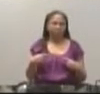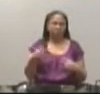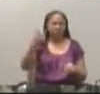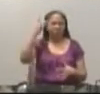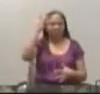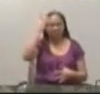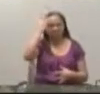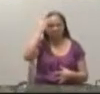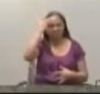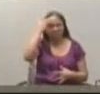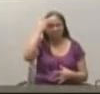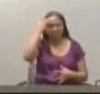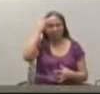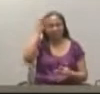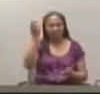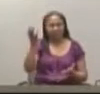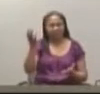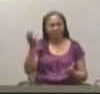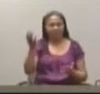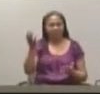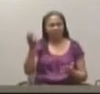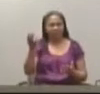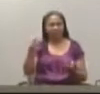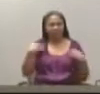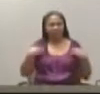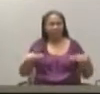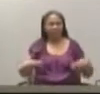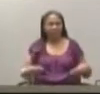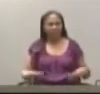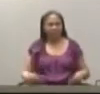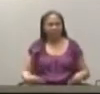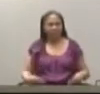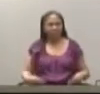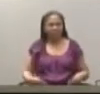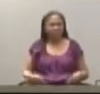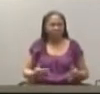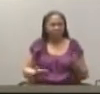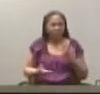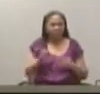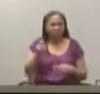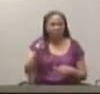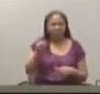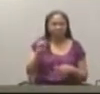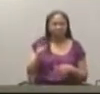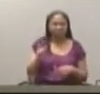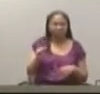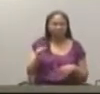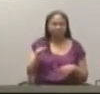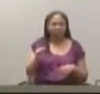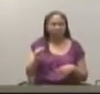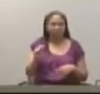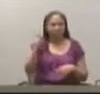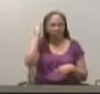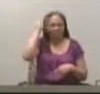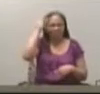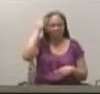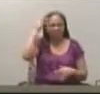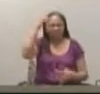sickness, a body that is prone to disabilities, mentally,